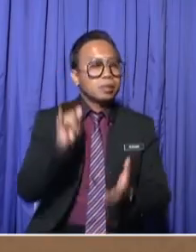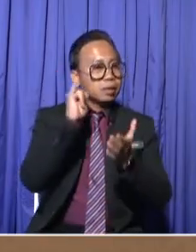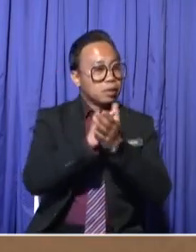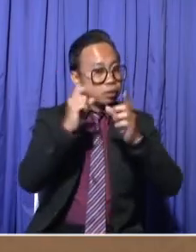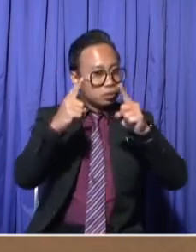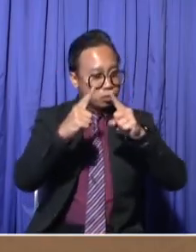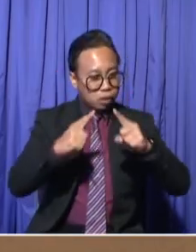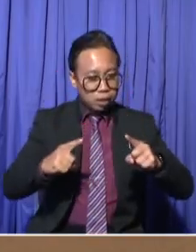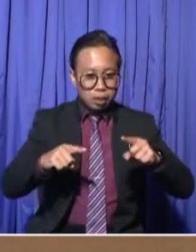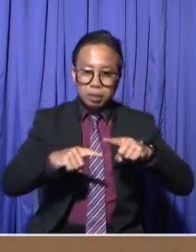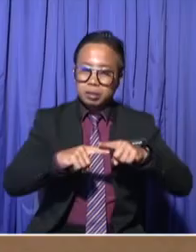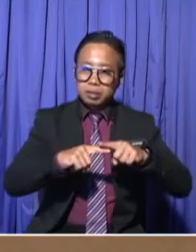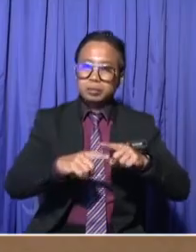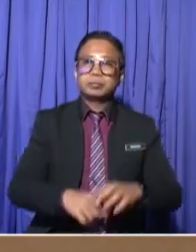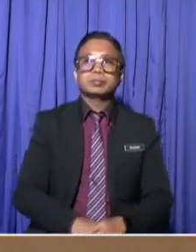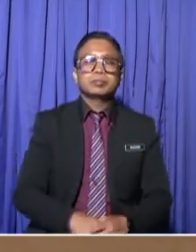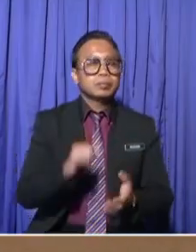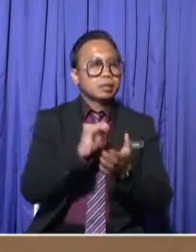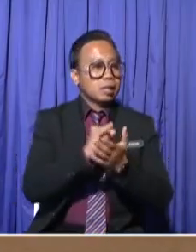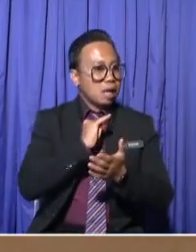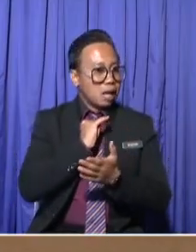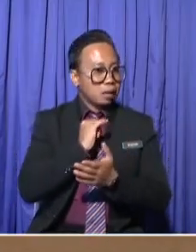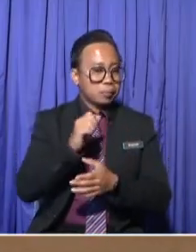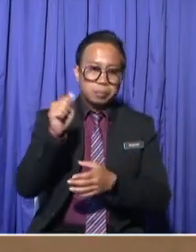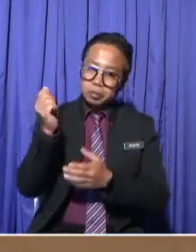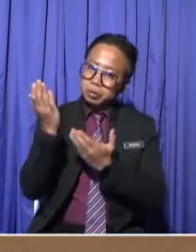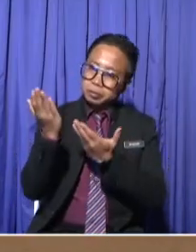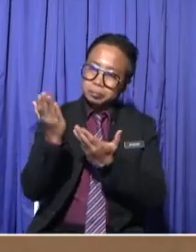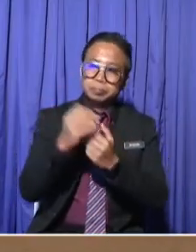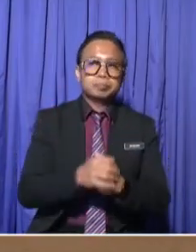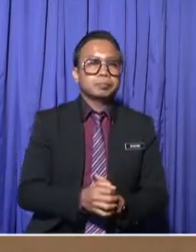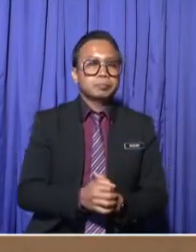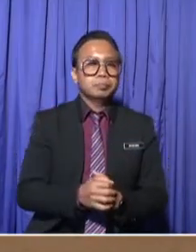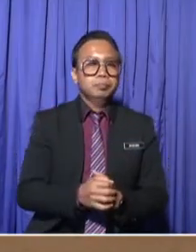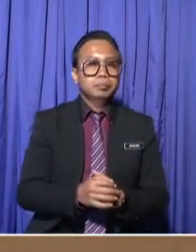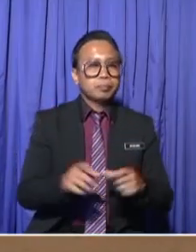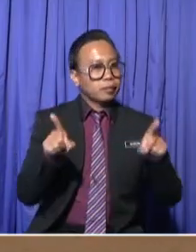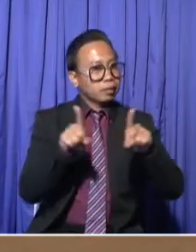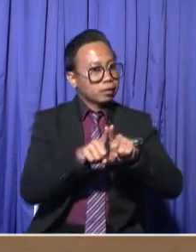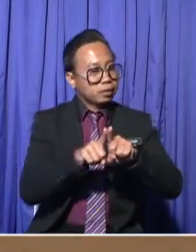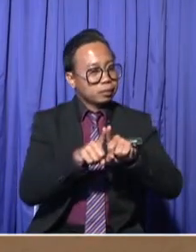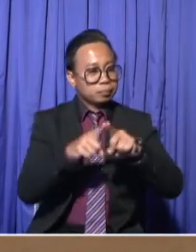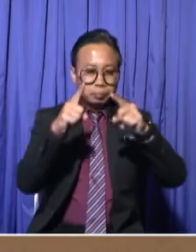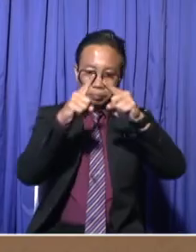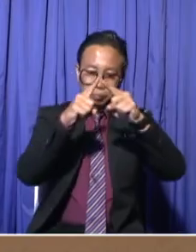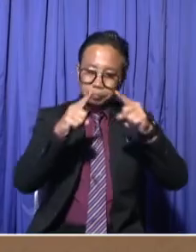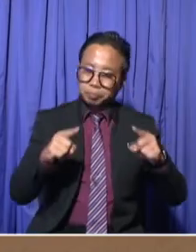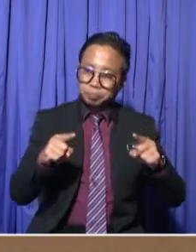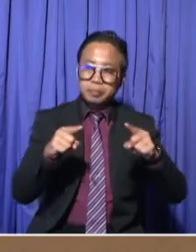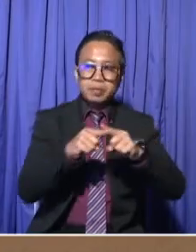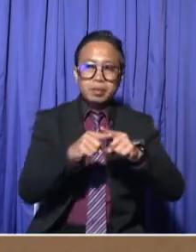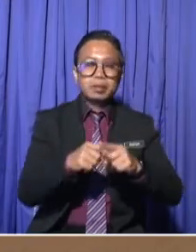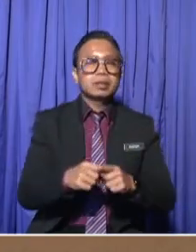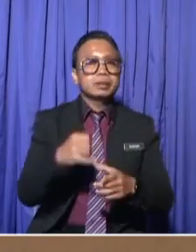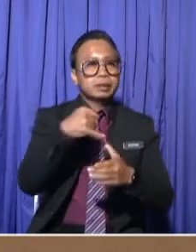This triangle that I'm holding right now is the same as the